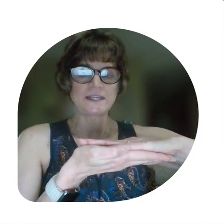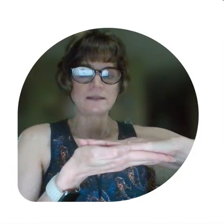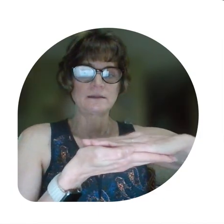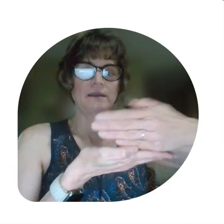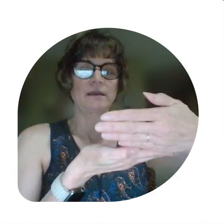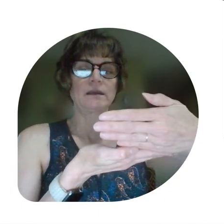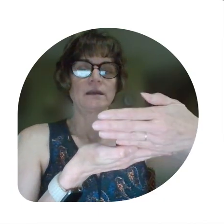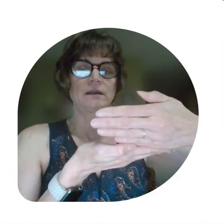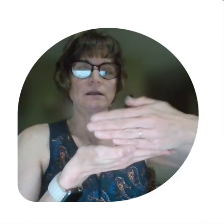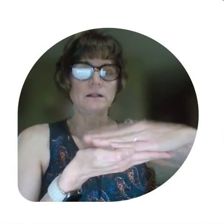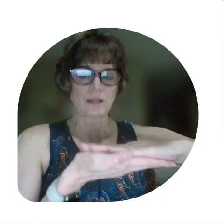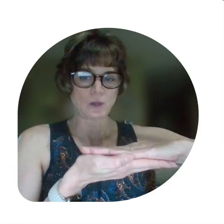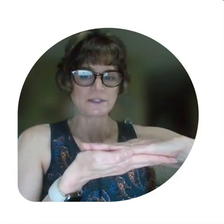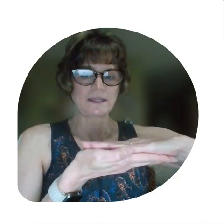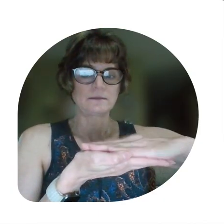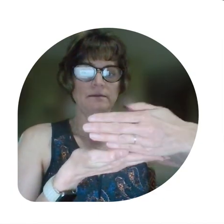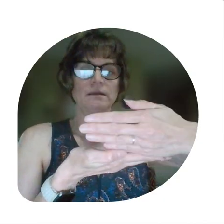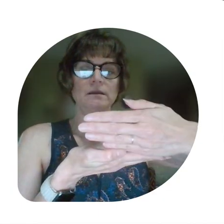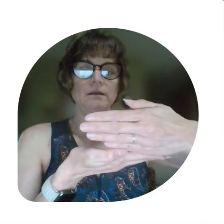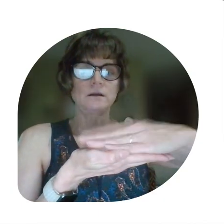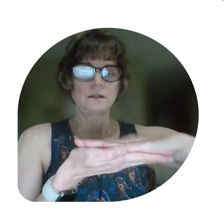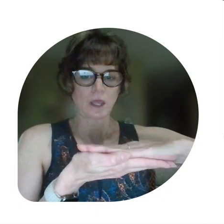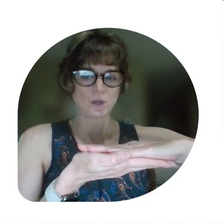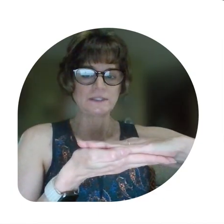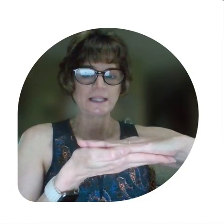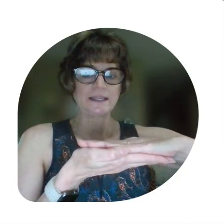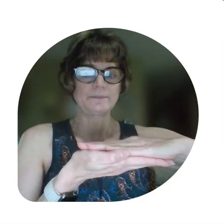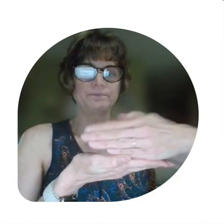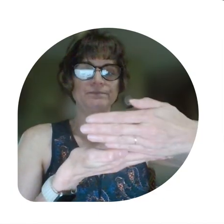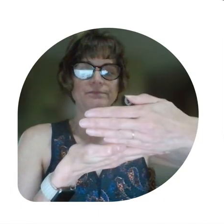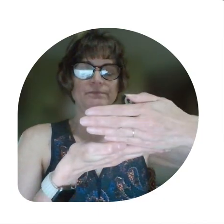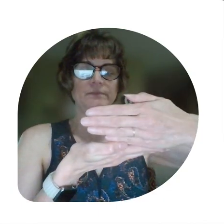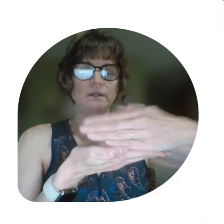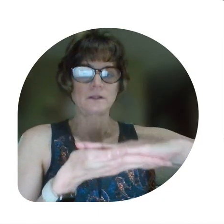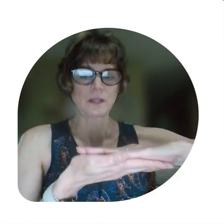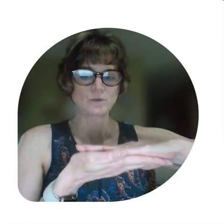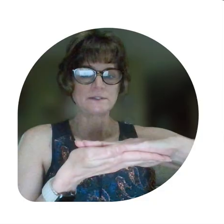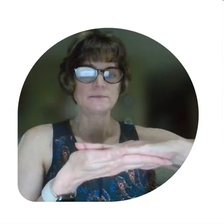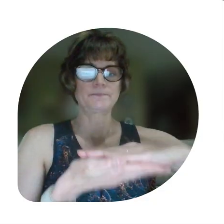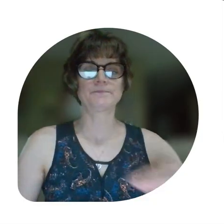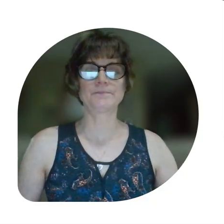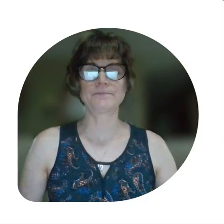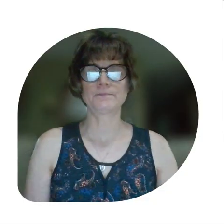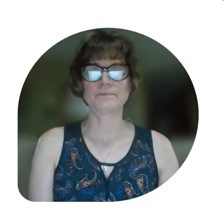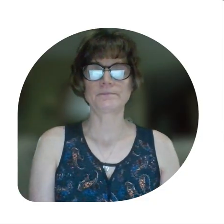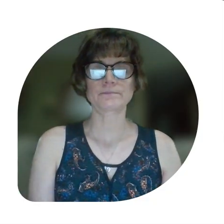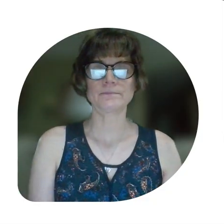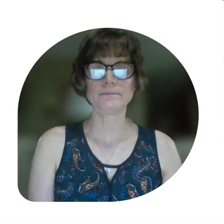close it. Close it. Close lid. Close.